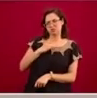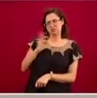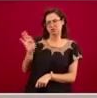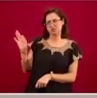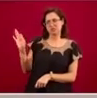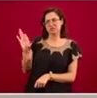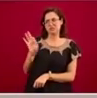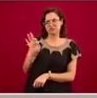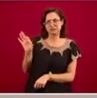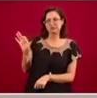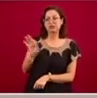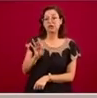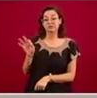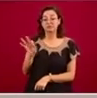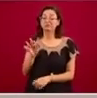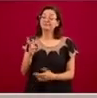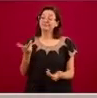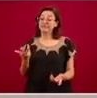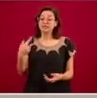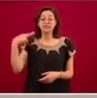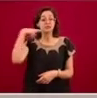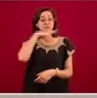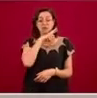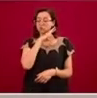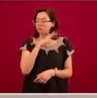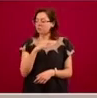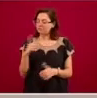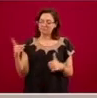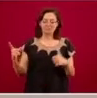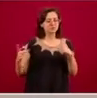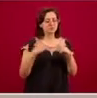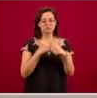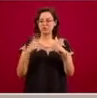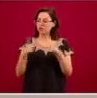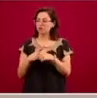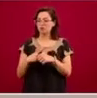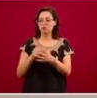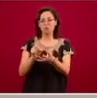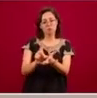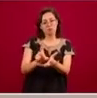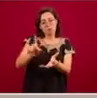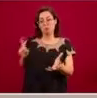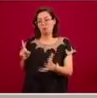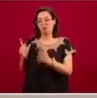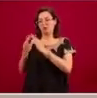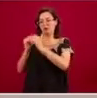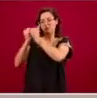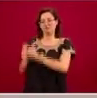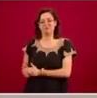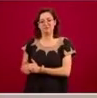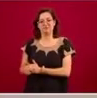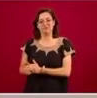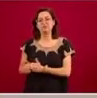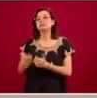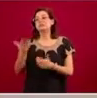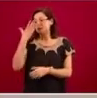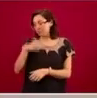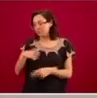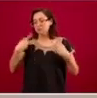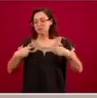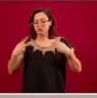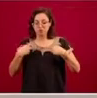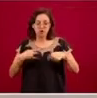This is very important, that all doctors are aware of who are potential